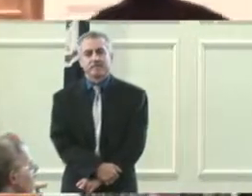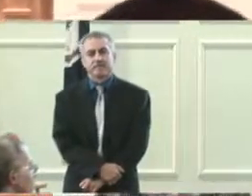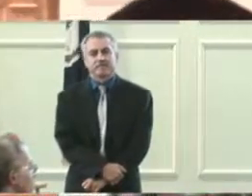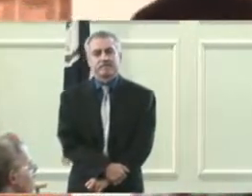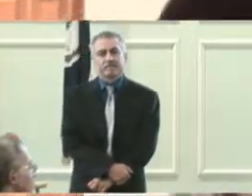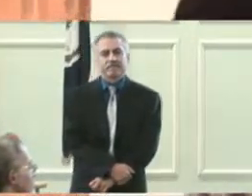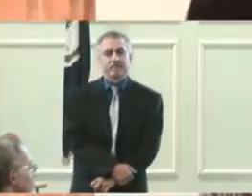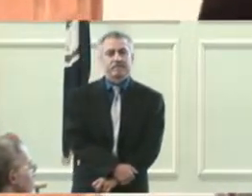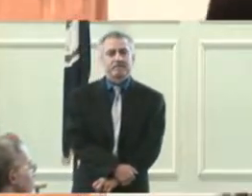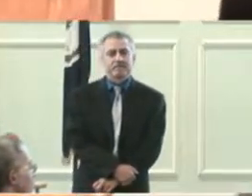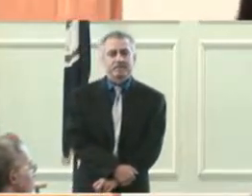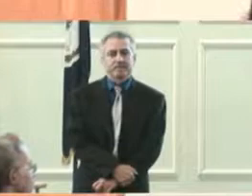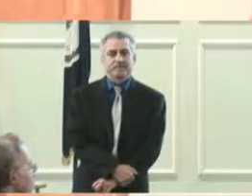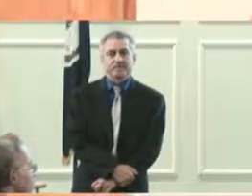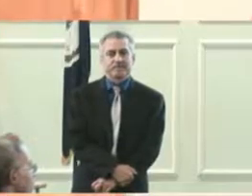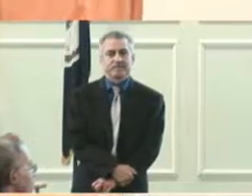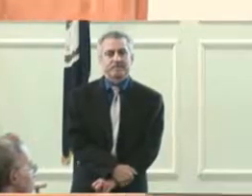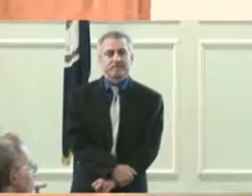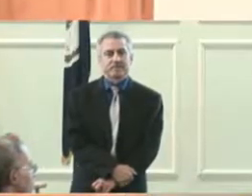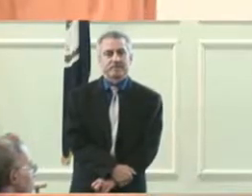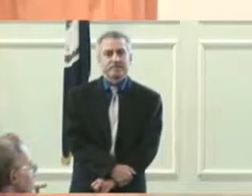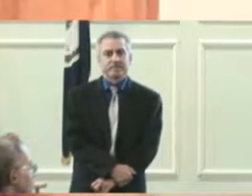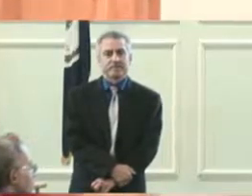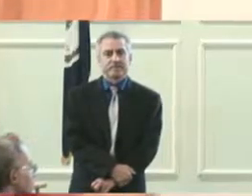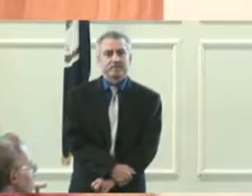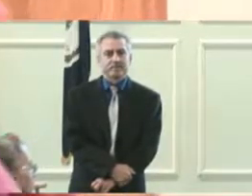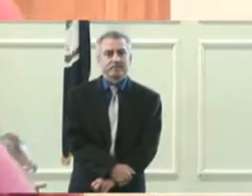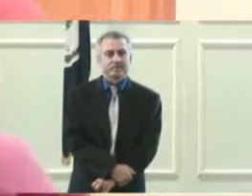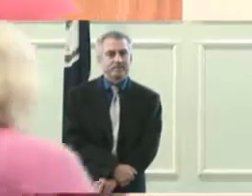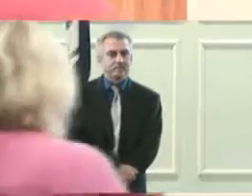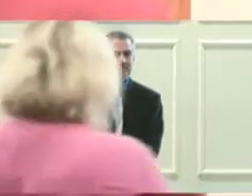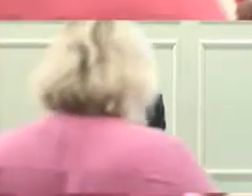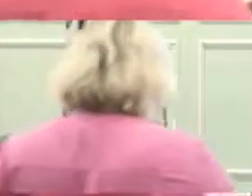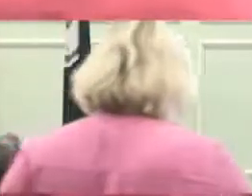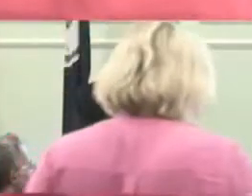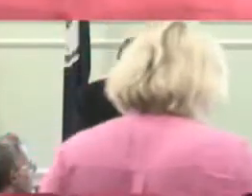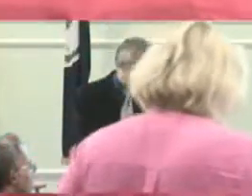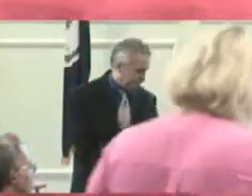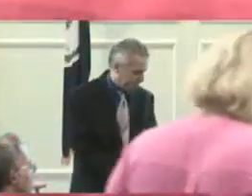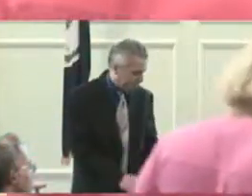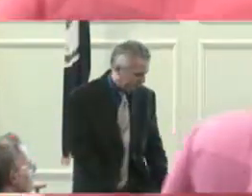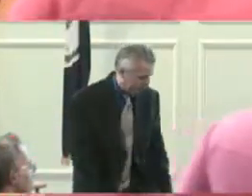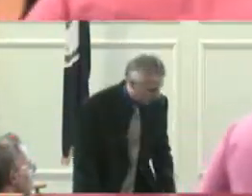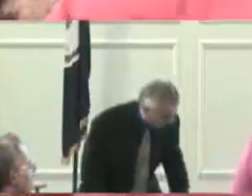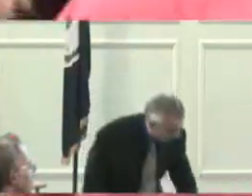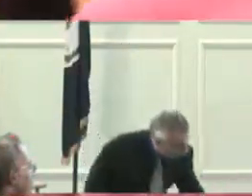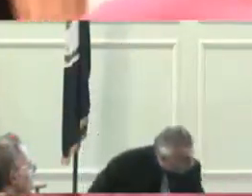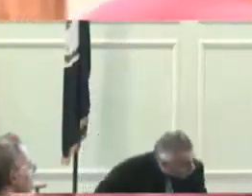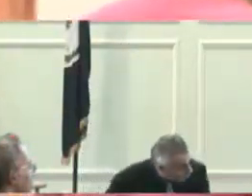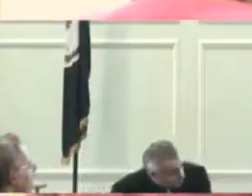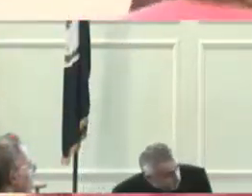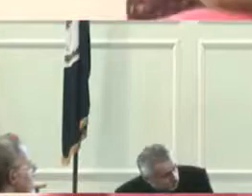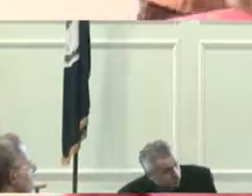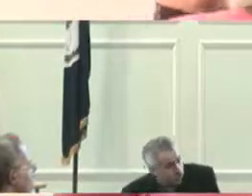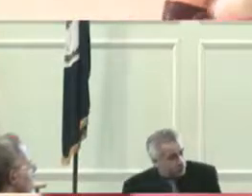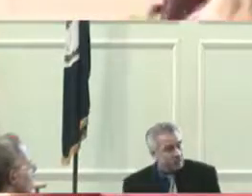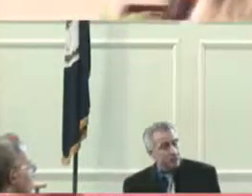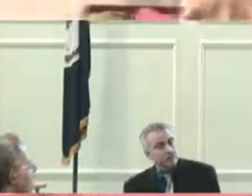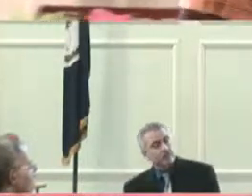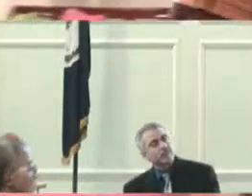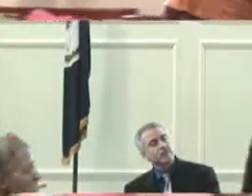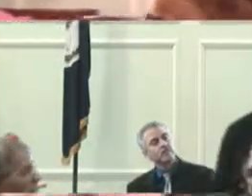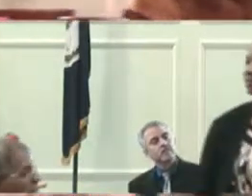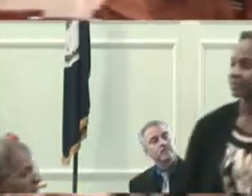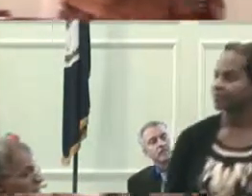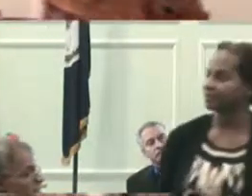Thank you. Well, she's coming. Call another name here. Lisbeth Hernandez.